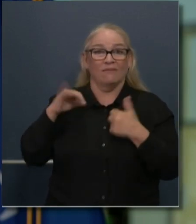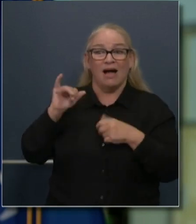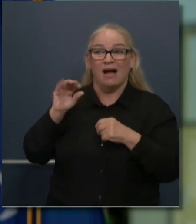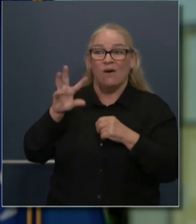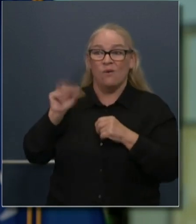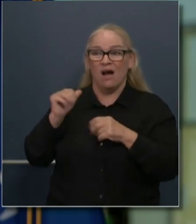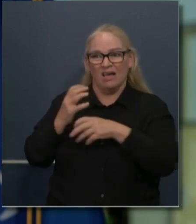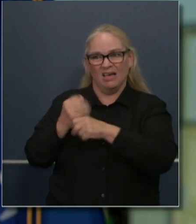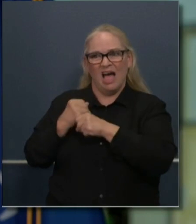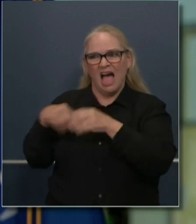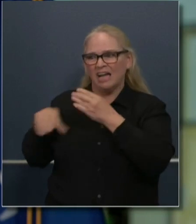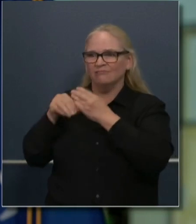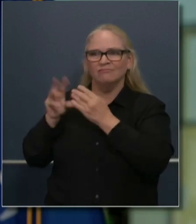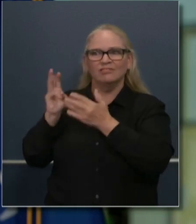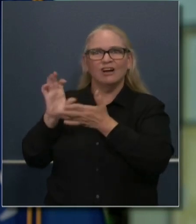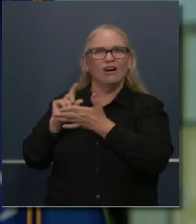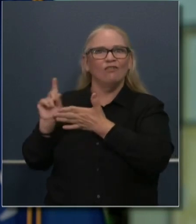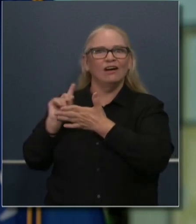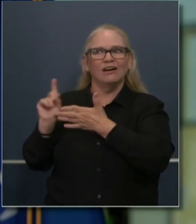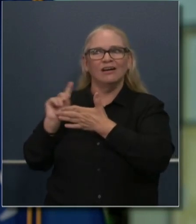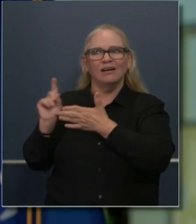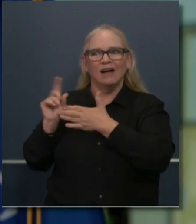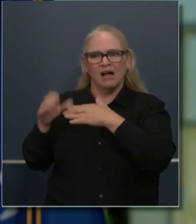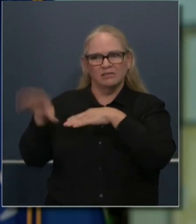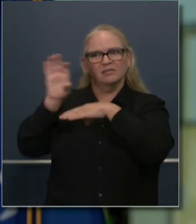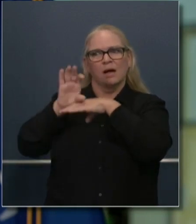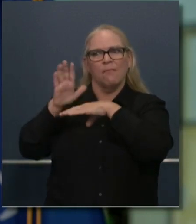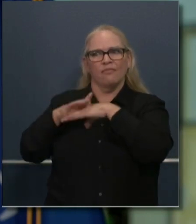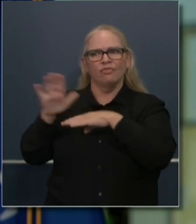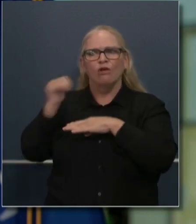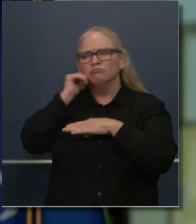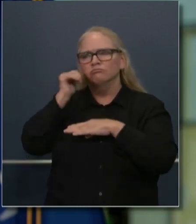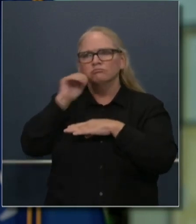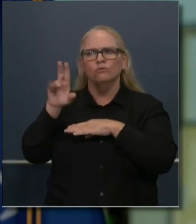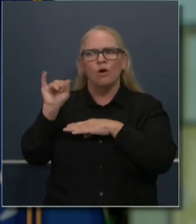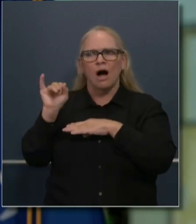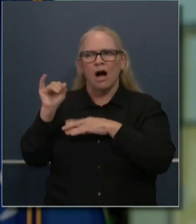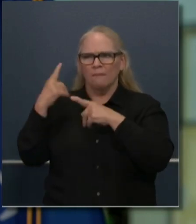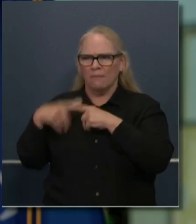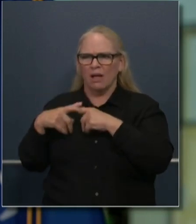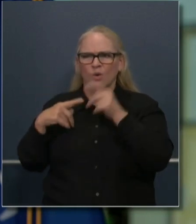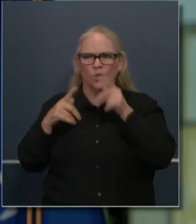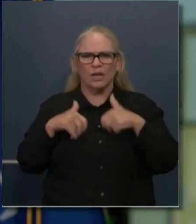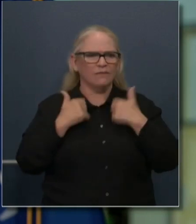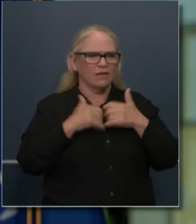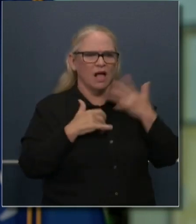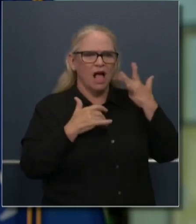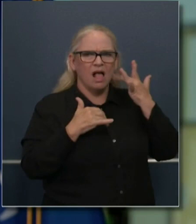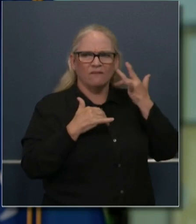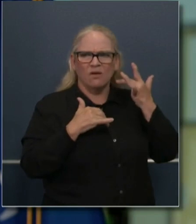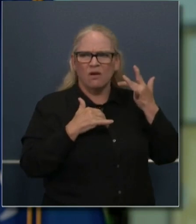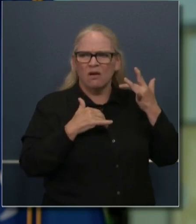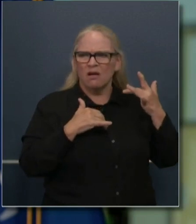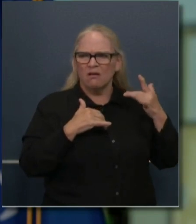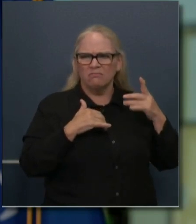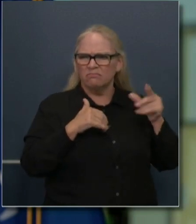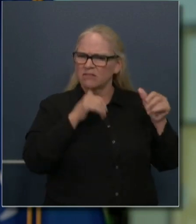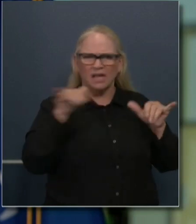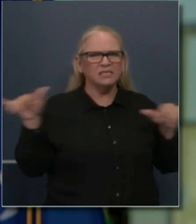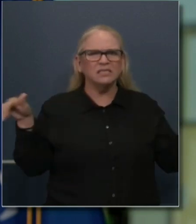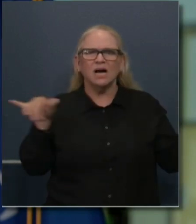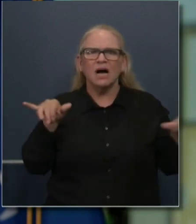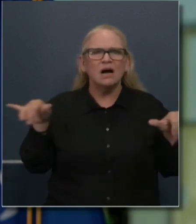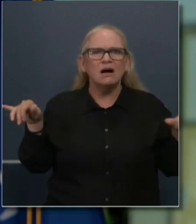bills with that extra $600? Yeah, well done. I mean, you just made the case by framing the question, and so you're absolutely spot on,